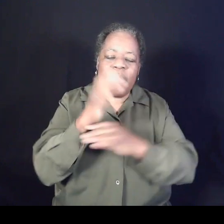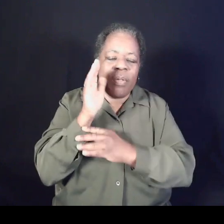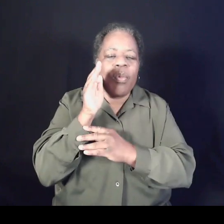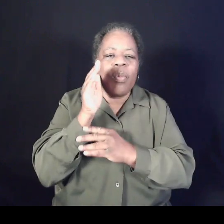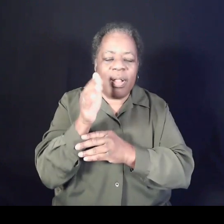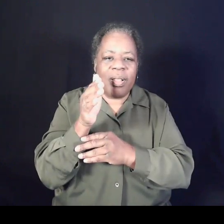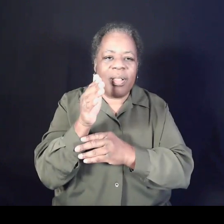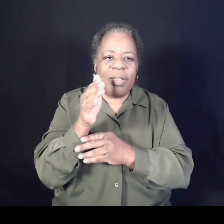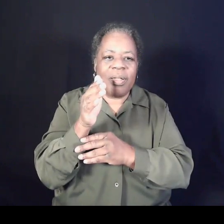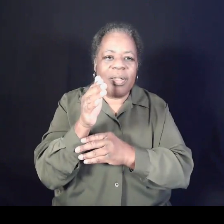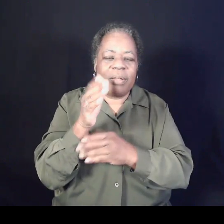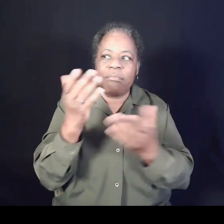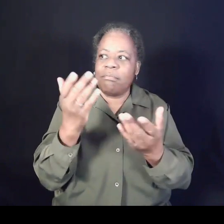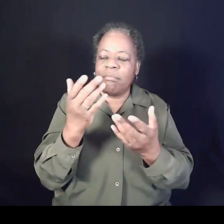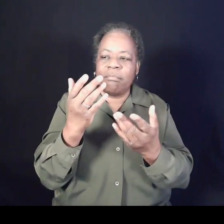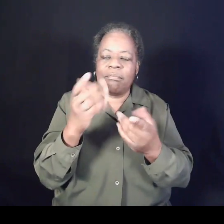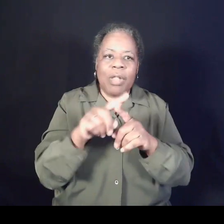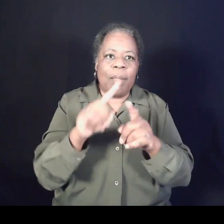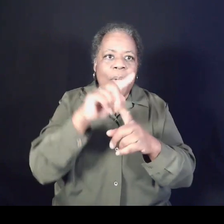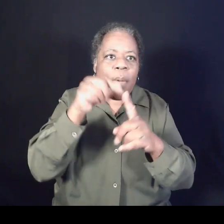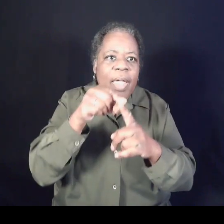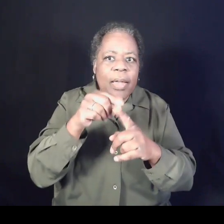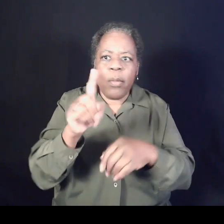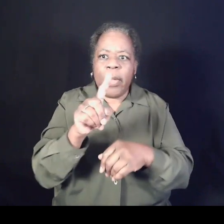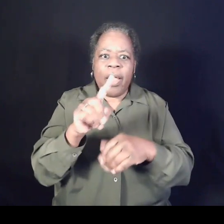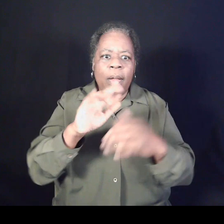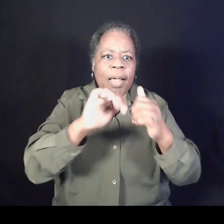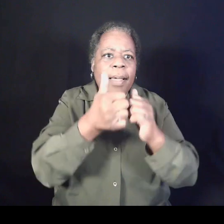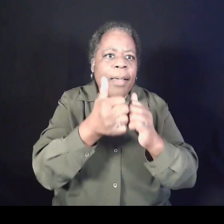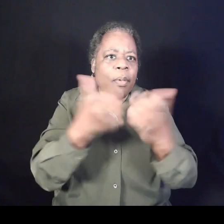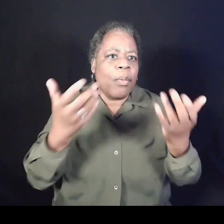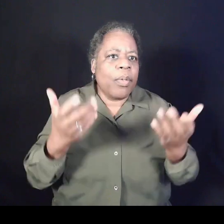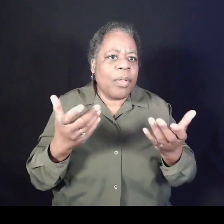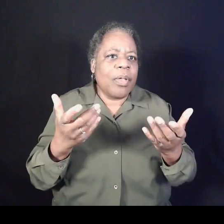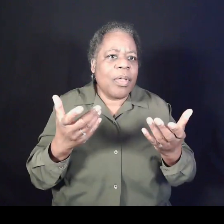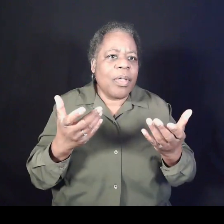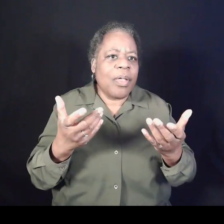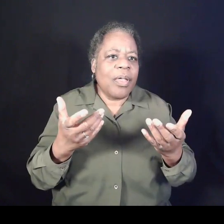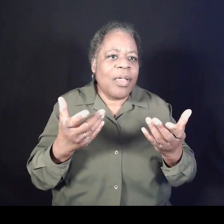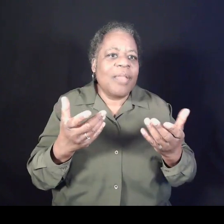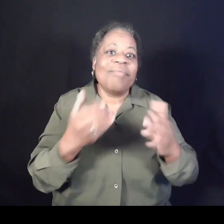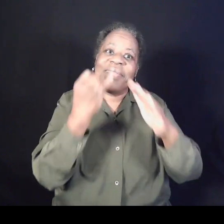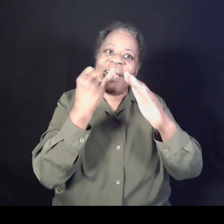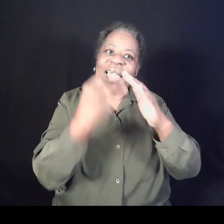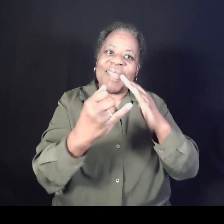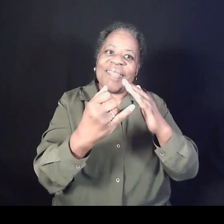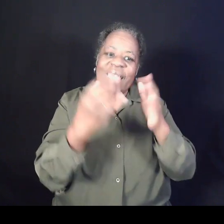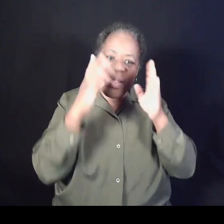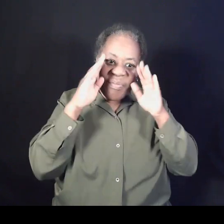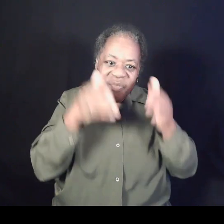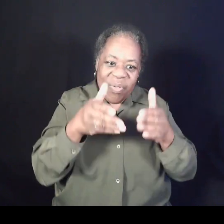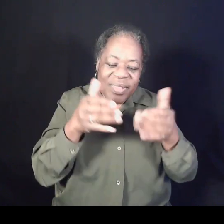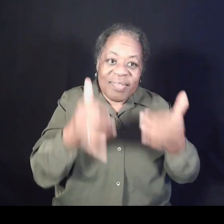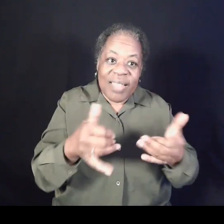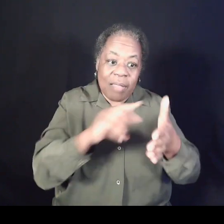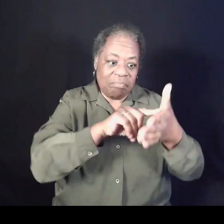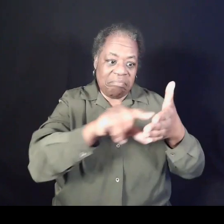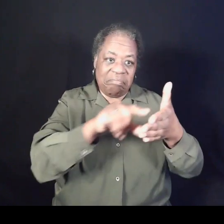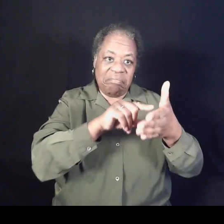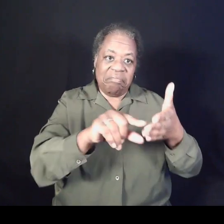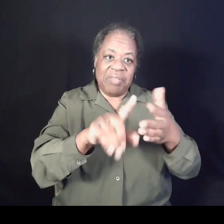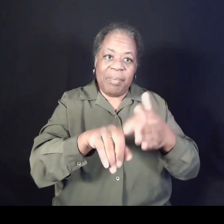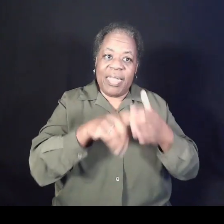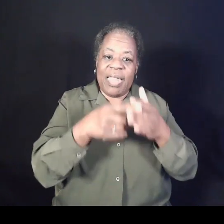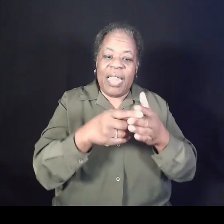But when, we want to know, and where, and how? And that's what Isaiah addresses in the next couple verses, beginning at verse